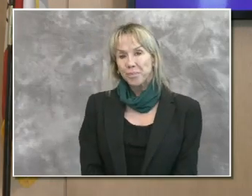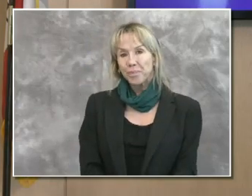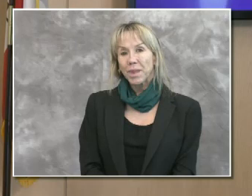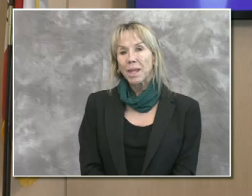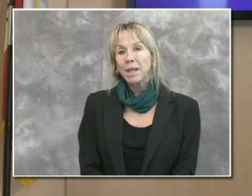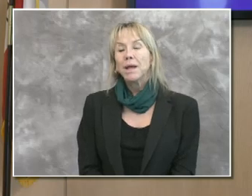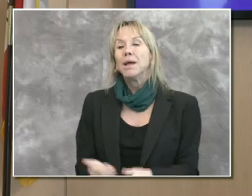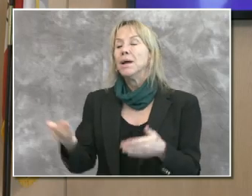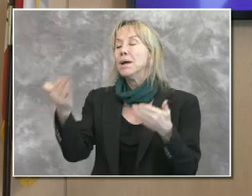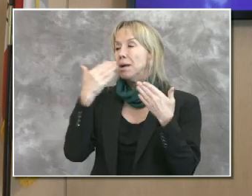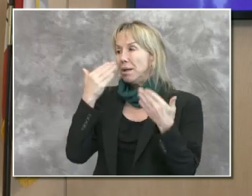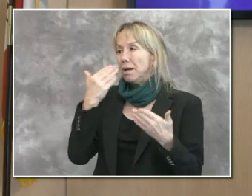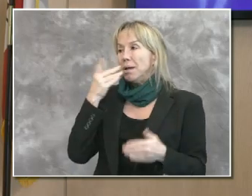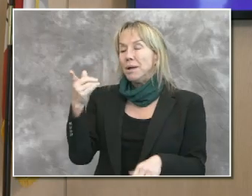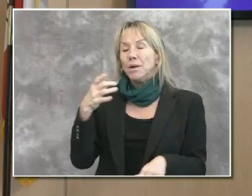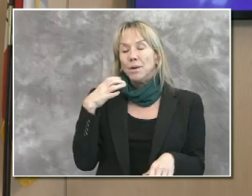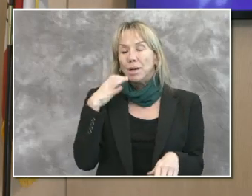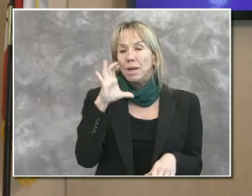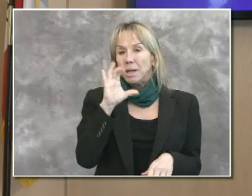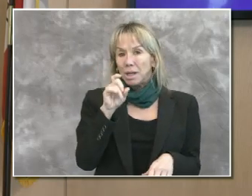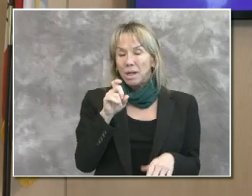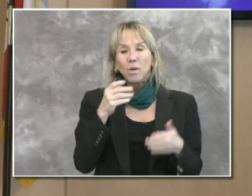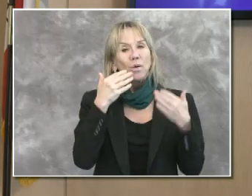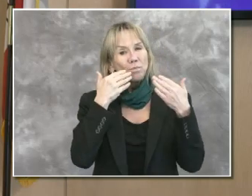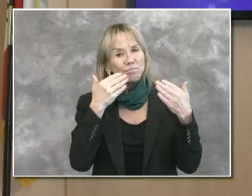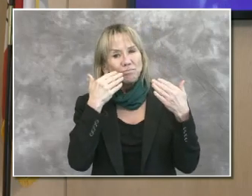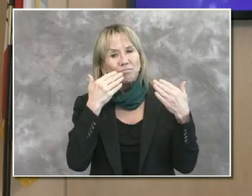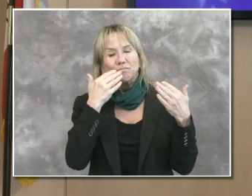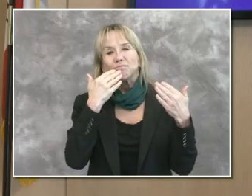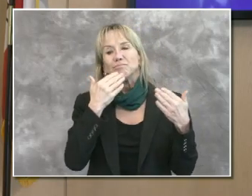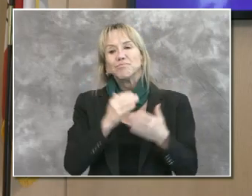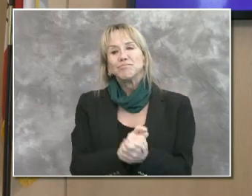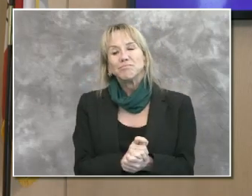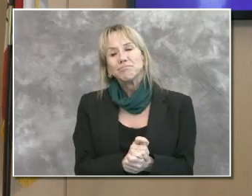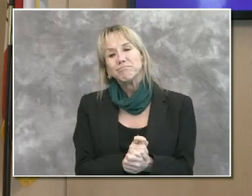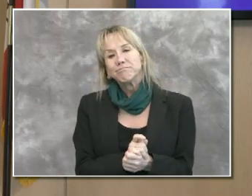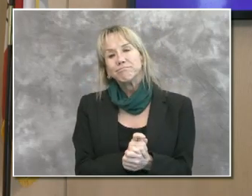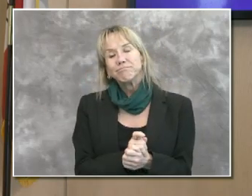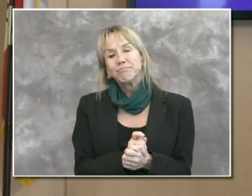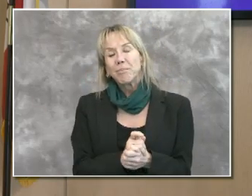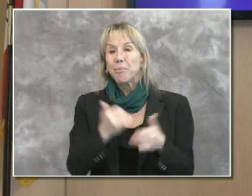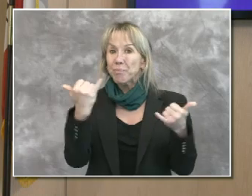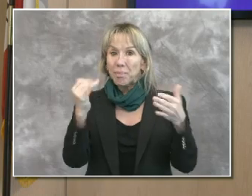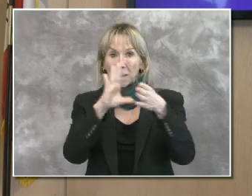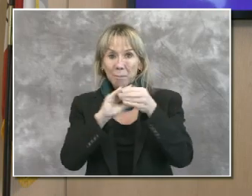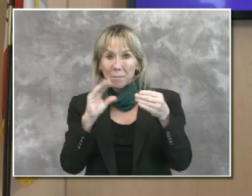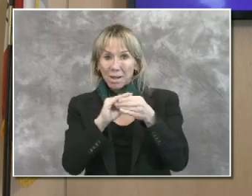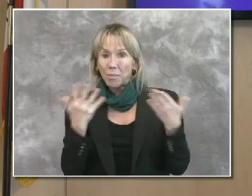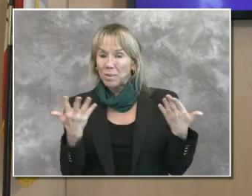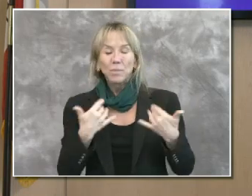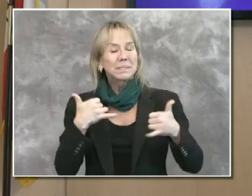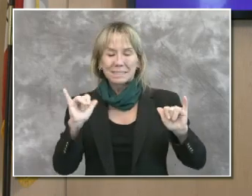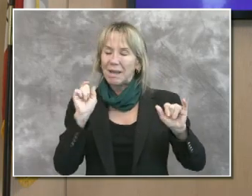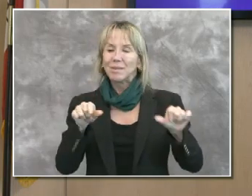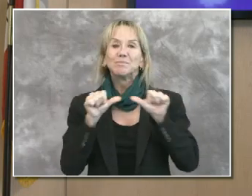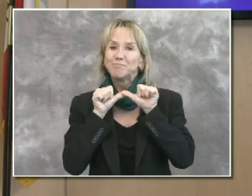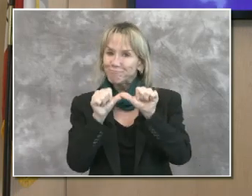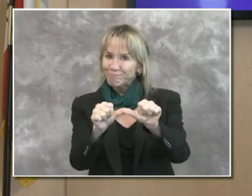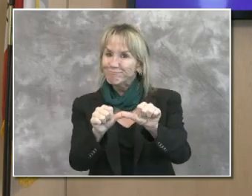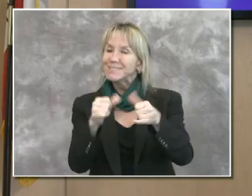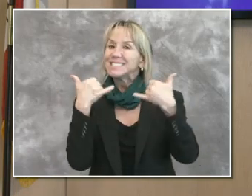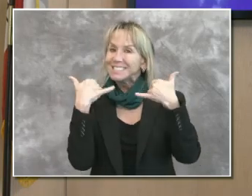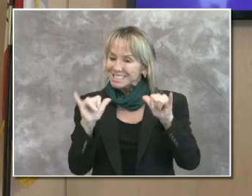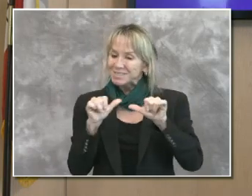Thank you, Chairman Cox, and good afternoon. Our message today is that we have to hold the line. We have to